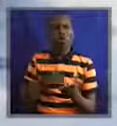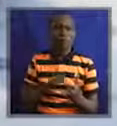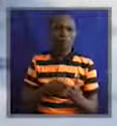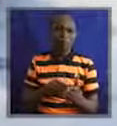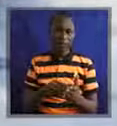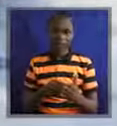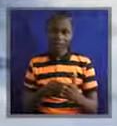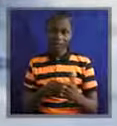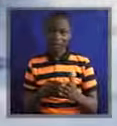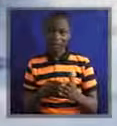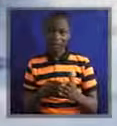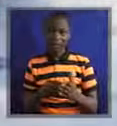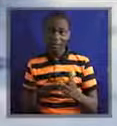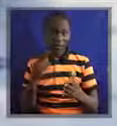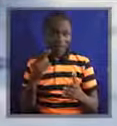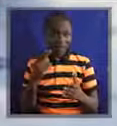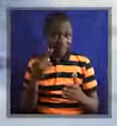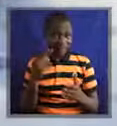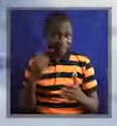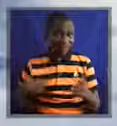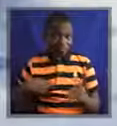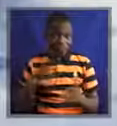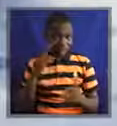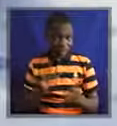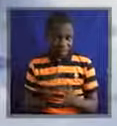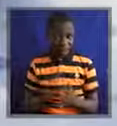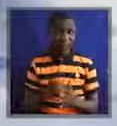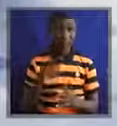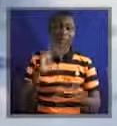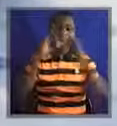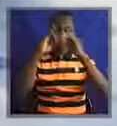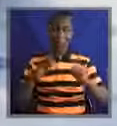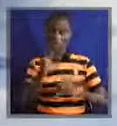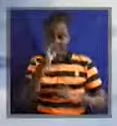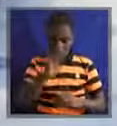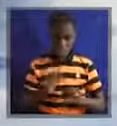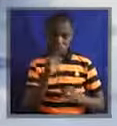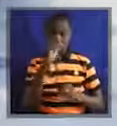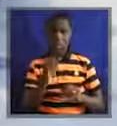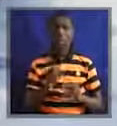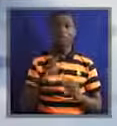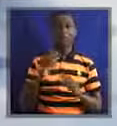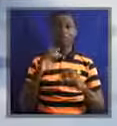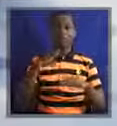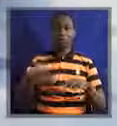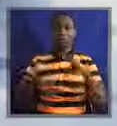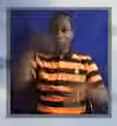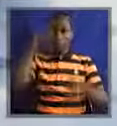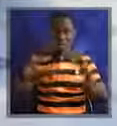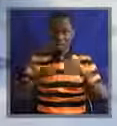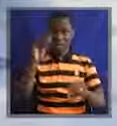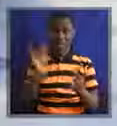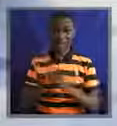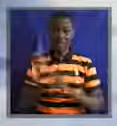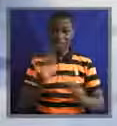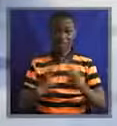enkrofo ekom se obi okomfo entime ko ne nche magic ana enkrofo eya yesu we de oy magician no